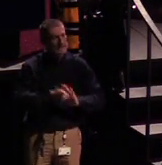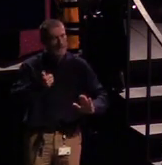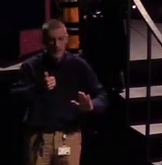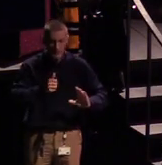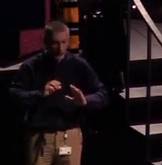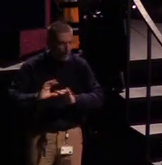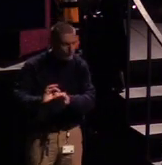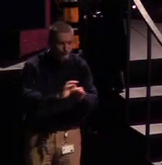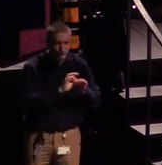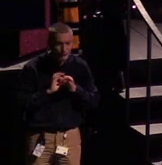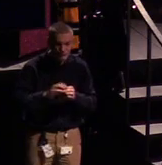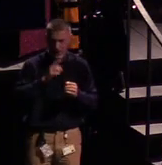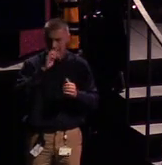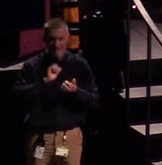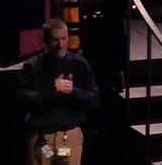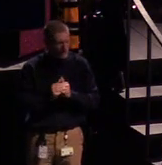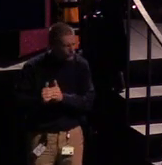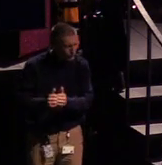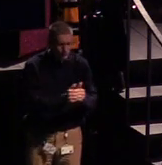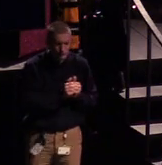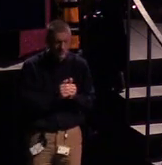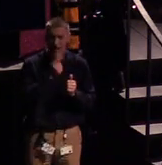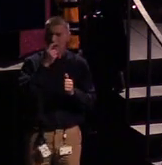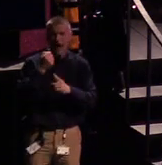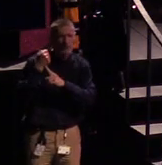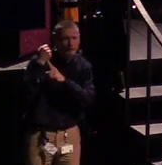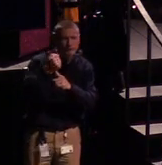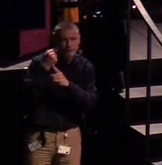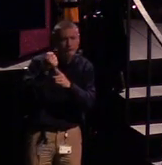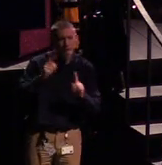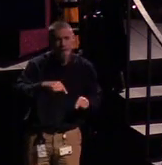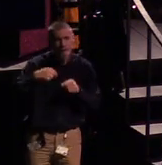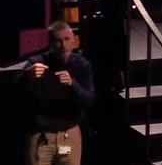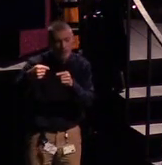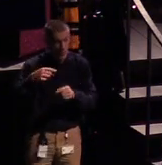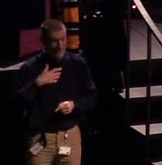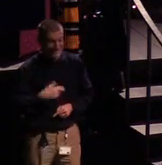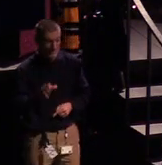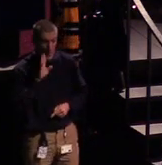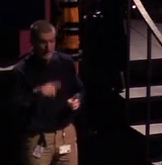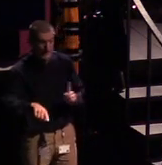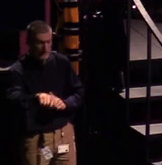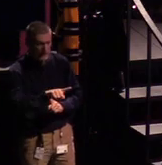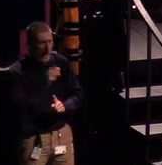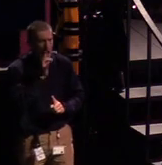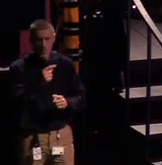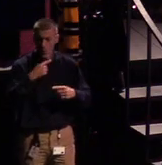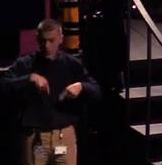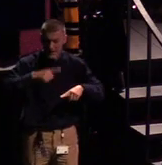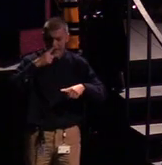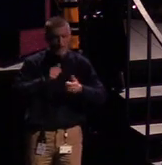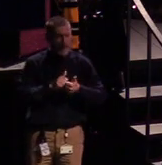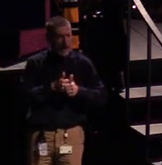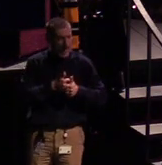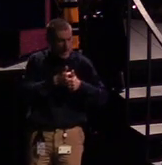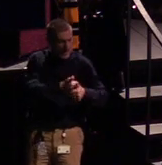dissent we must listen to young people and ask them how we can be good allies biscuit for the